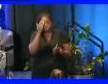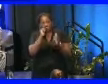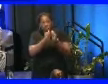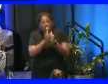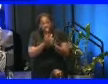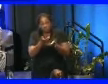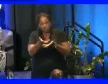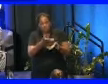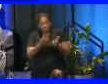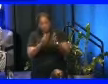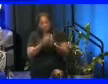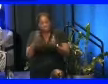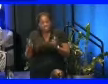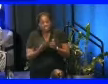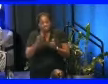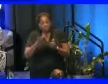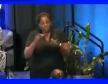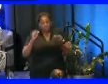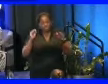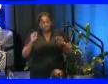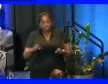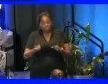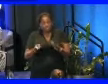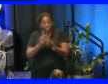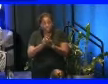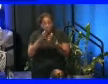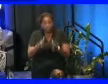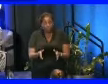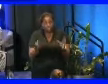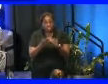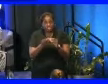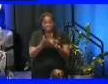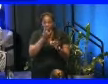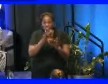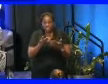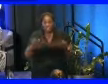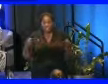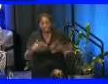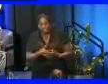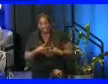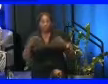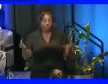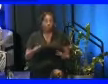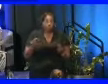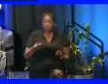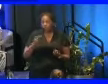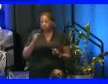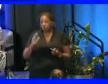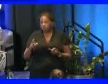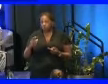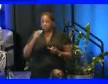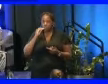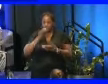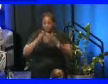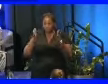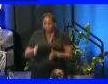to interact with someone, because you can walk up to a person and say the wrong thing and scare them, or a homeless person, they already out there, they